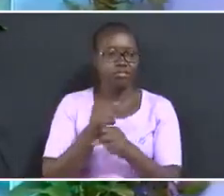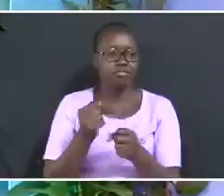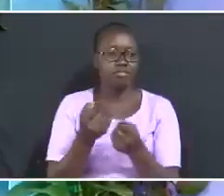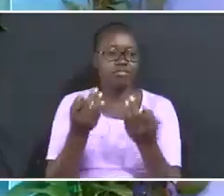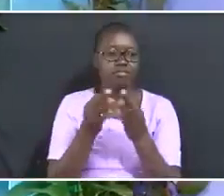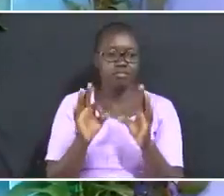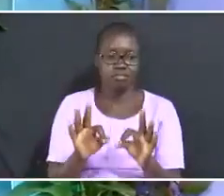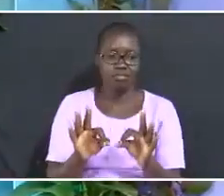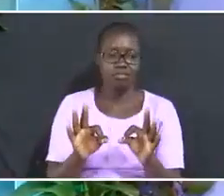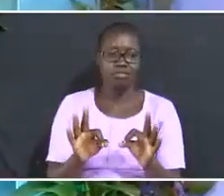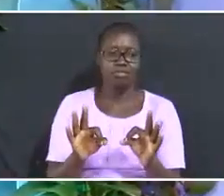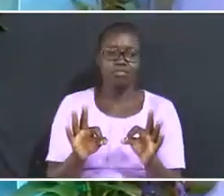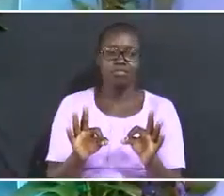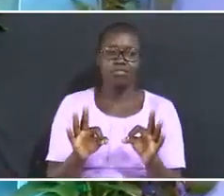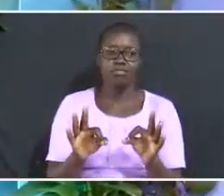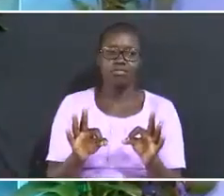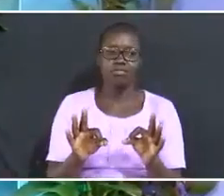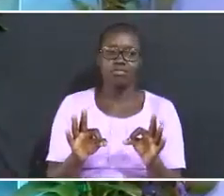free.